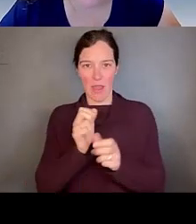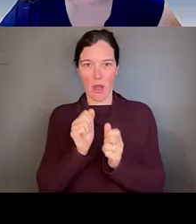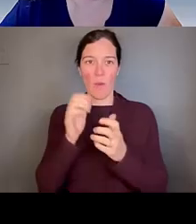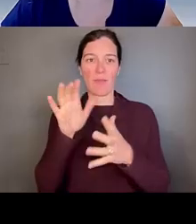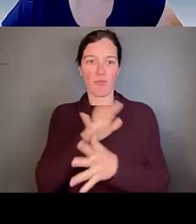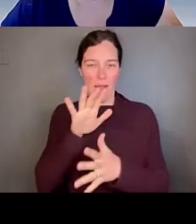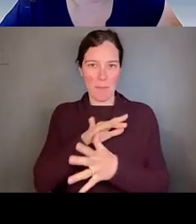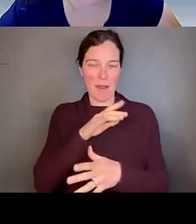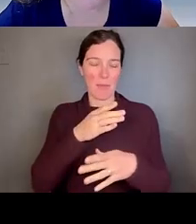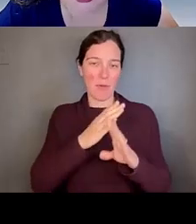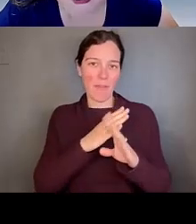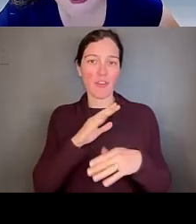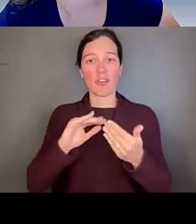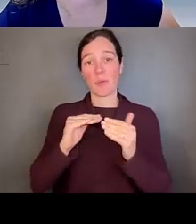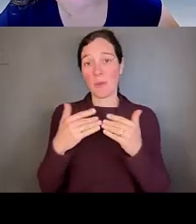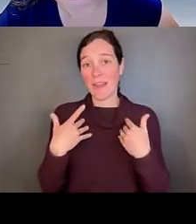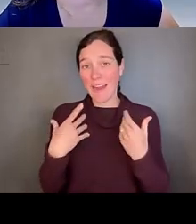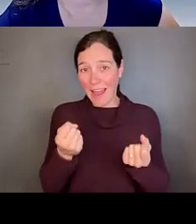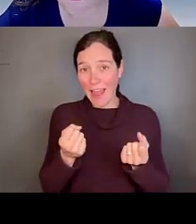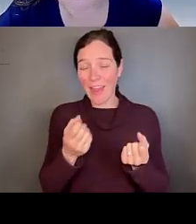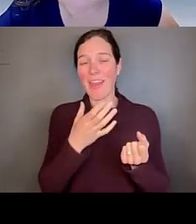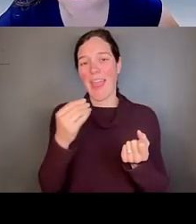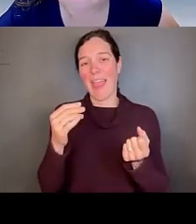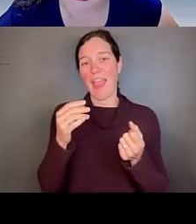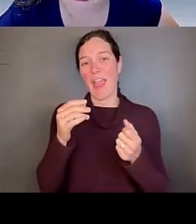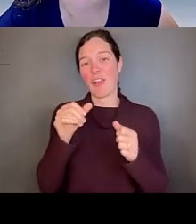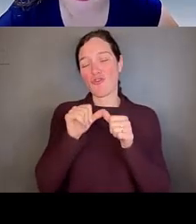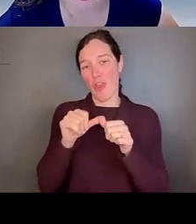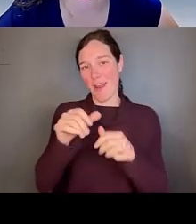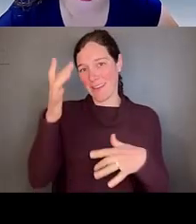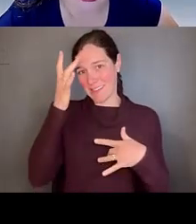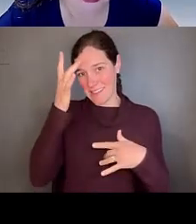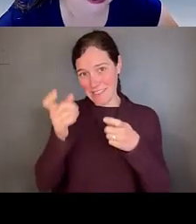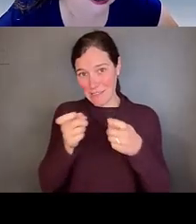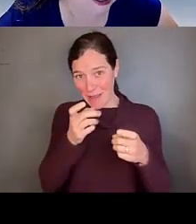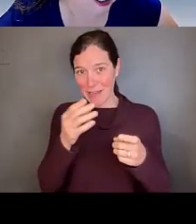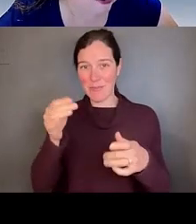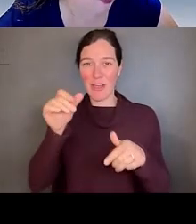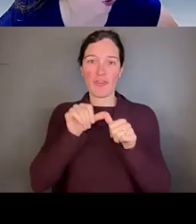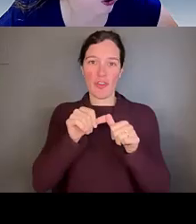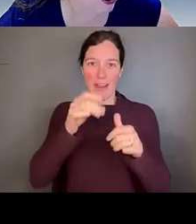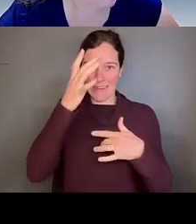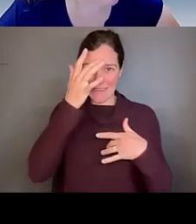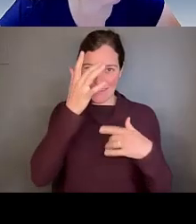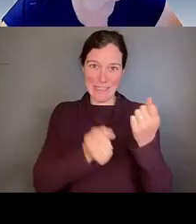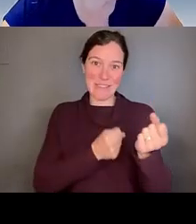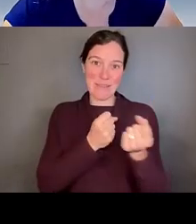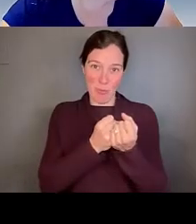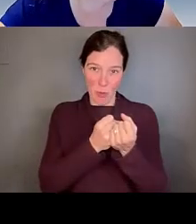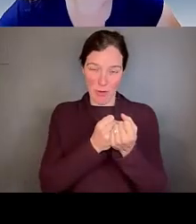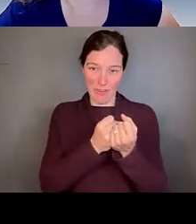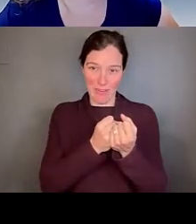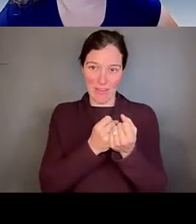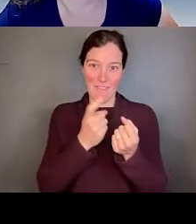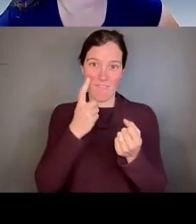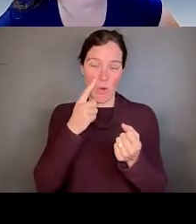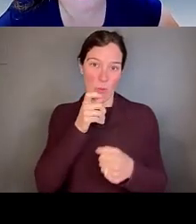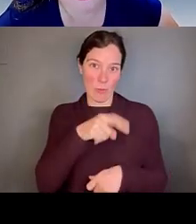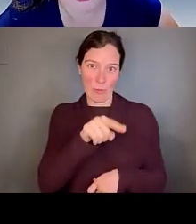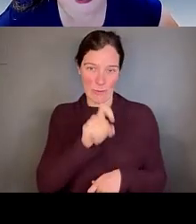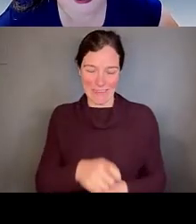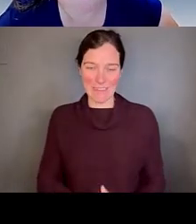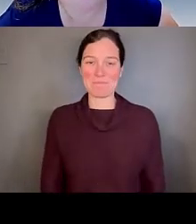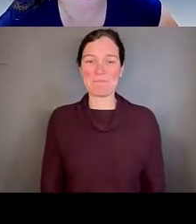primary prevention, community health, as well as chronic disease management and chronic disease supports for those who are